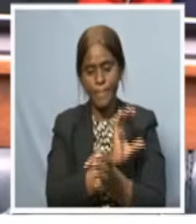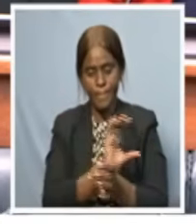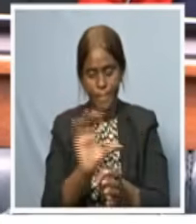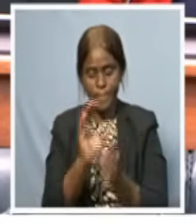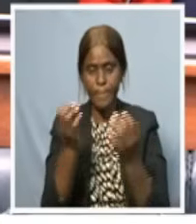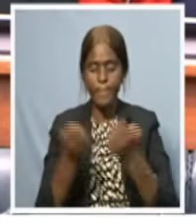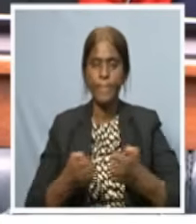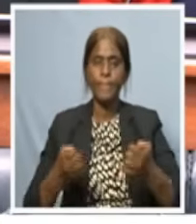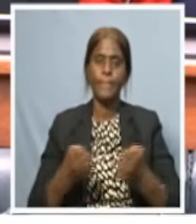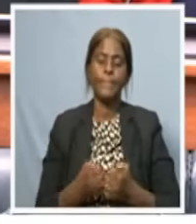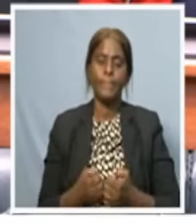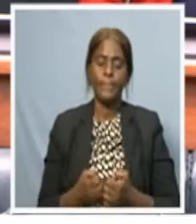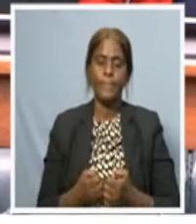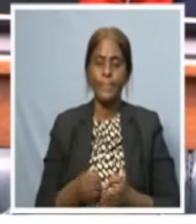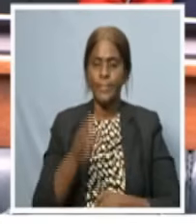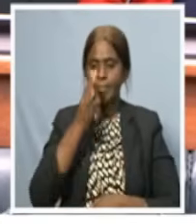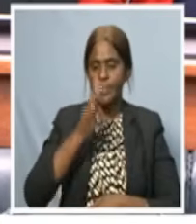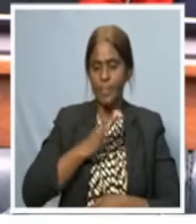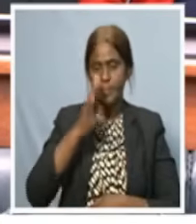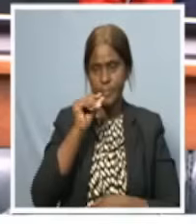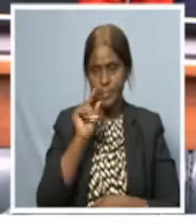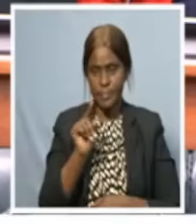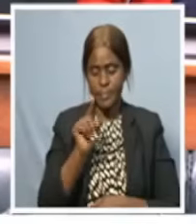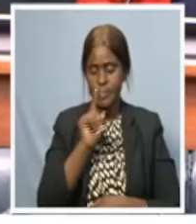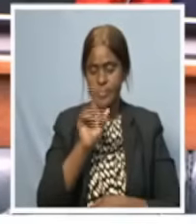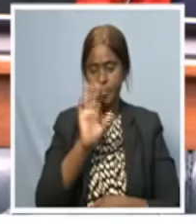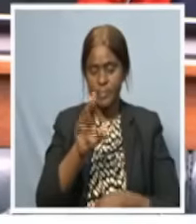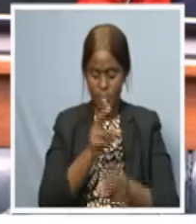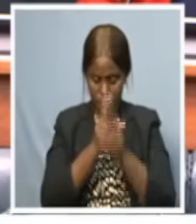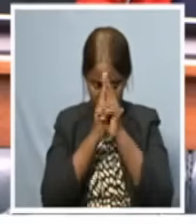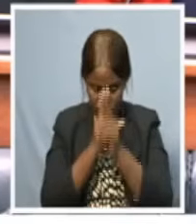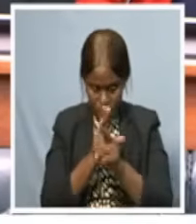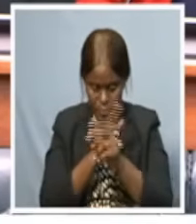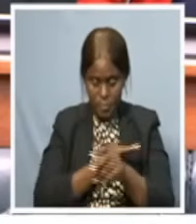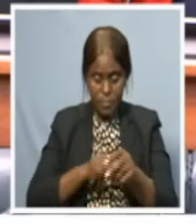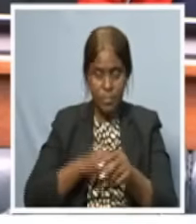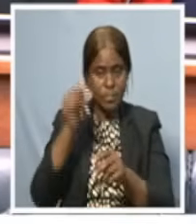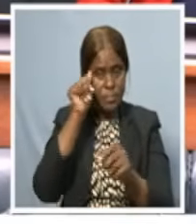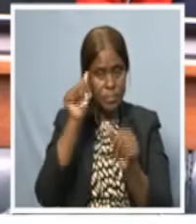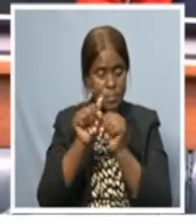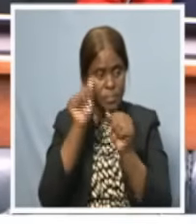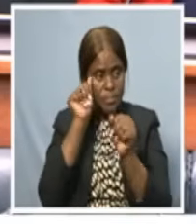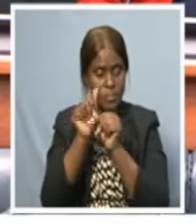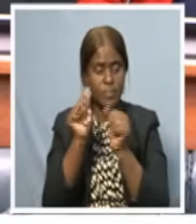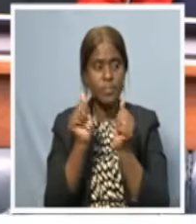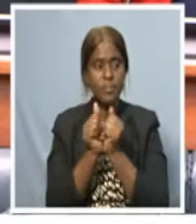digital environment. Madam Speaker, honorable members who agree